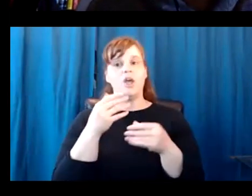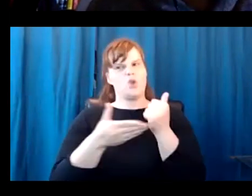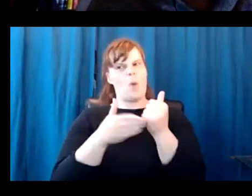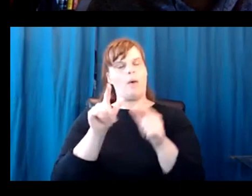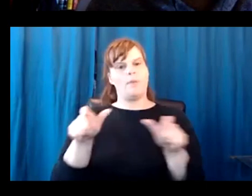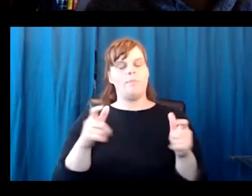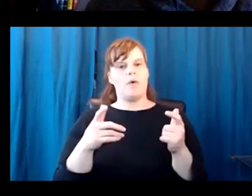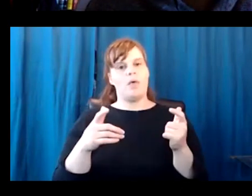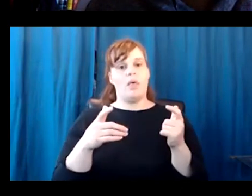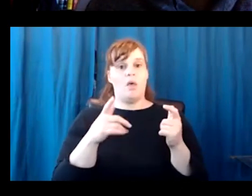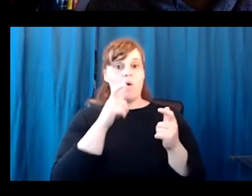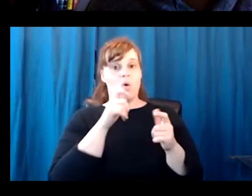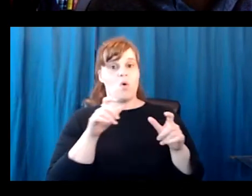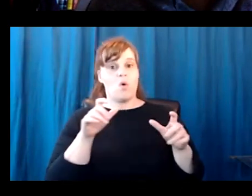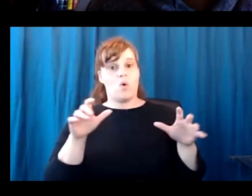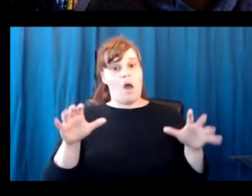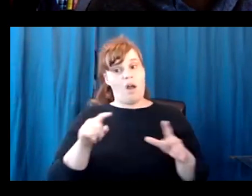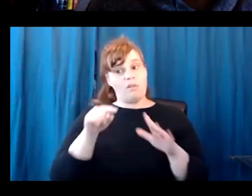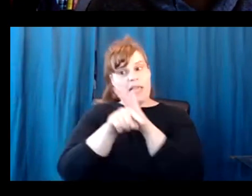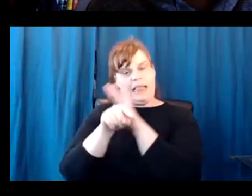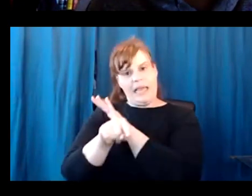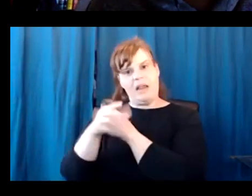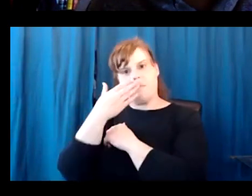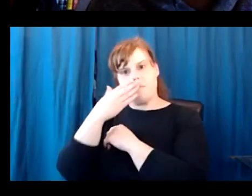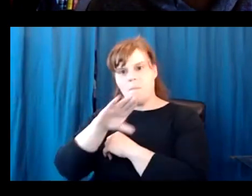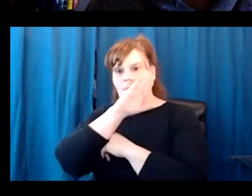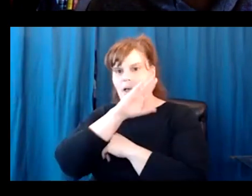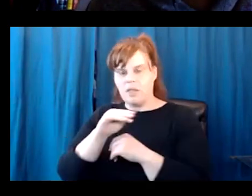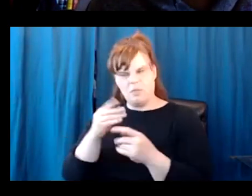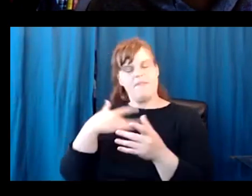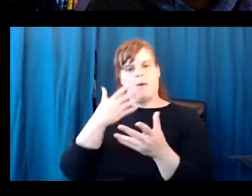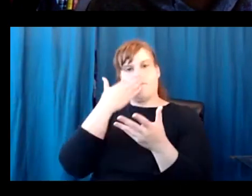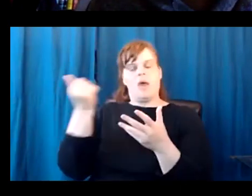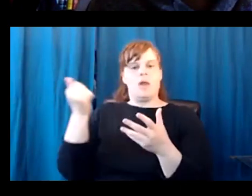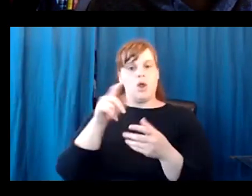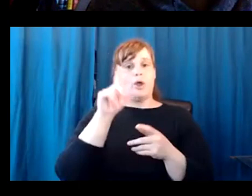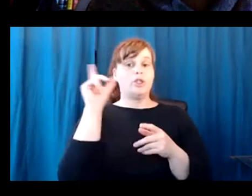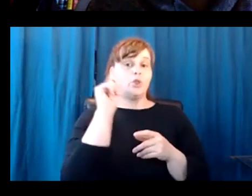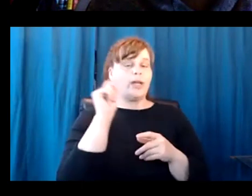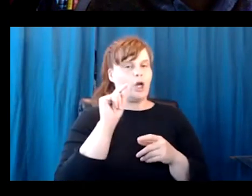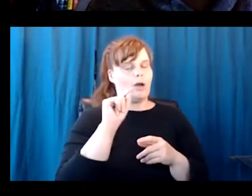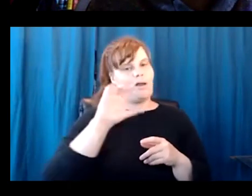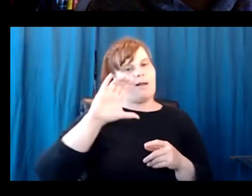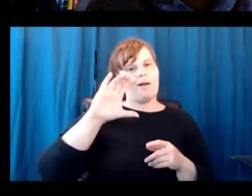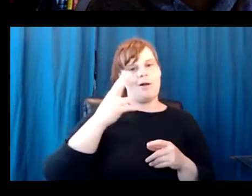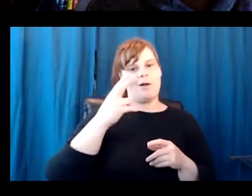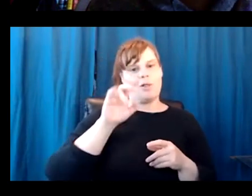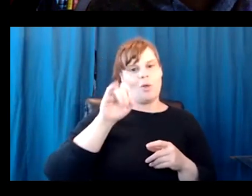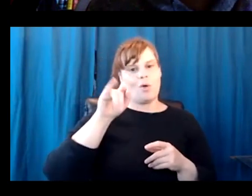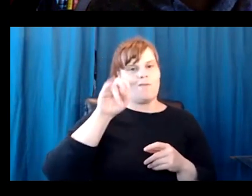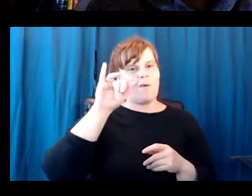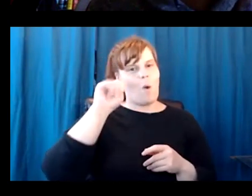those enacting genocide on Rohingya Muslims. Twitter, the chloroform-soaked rag, silencing the already